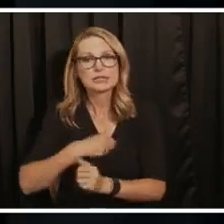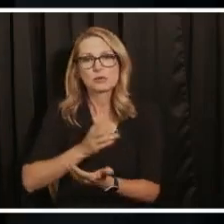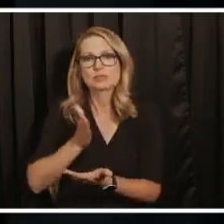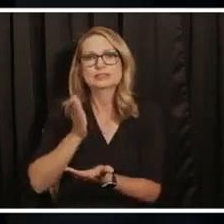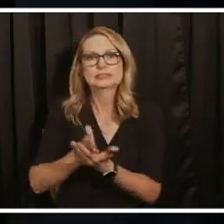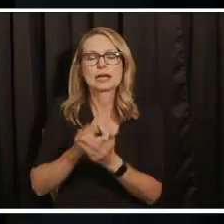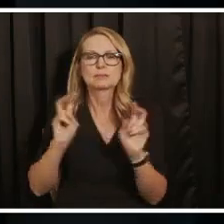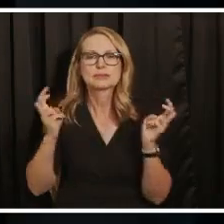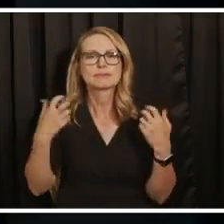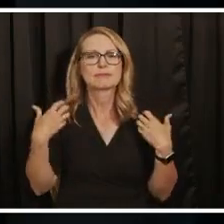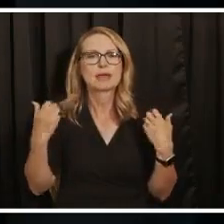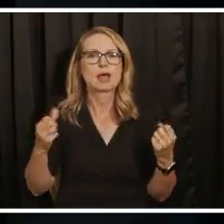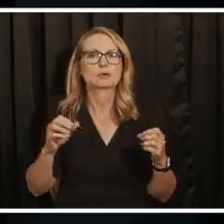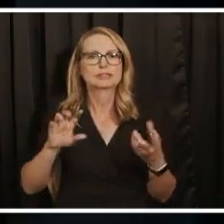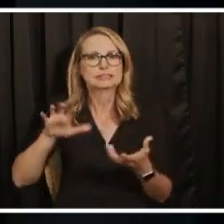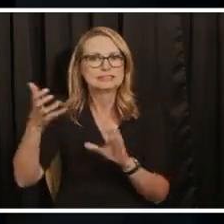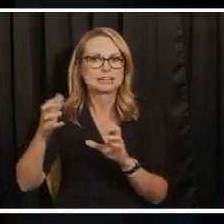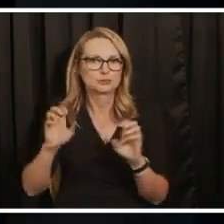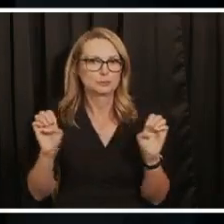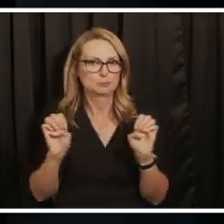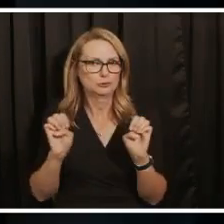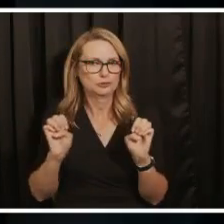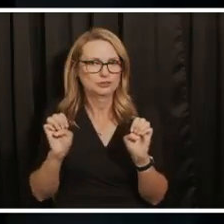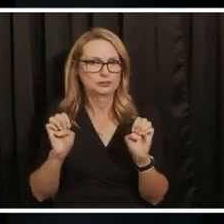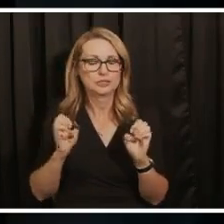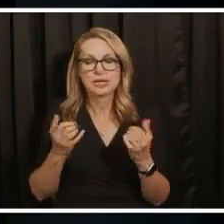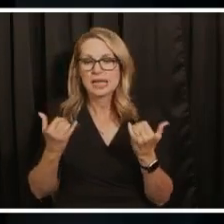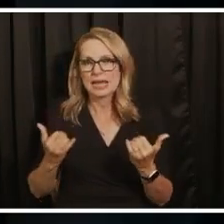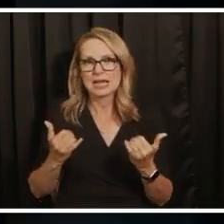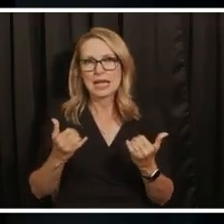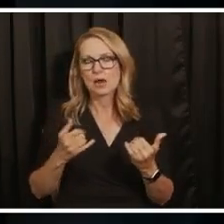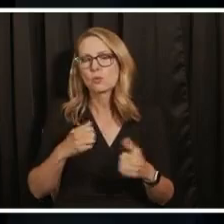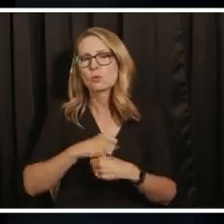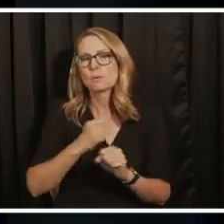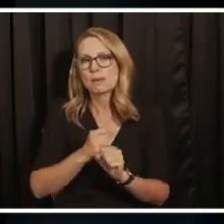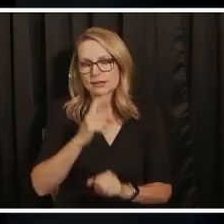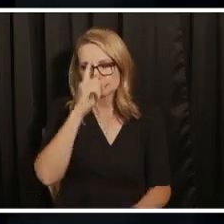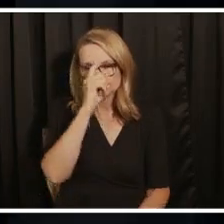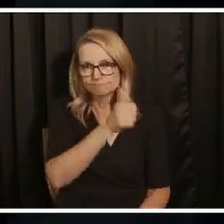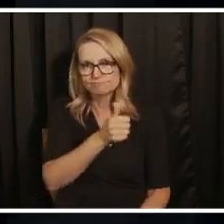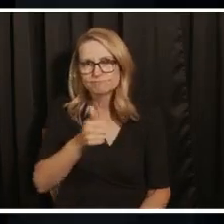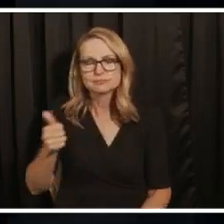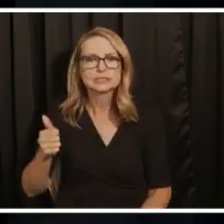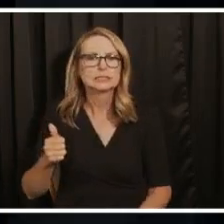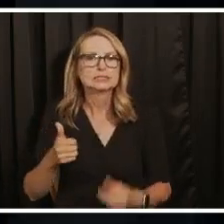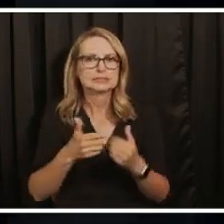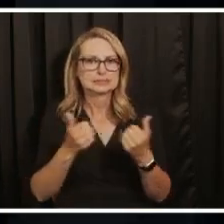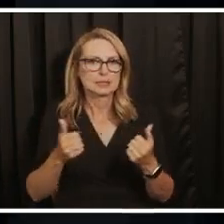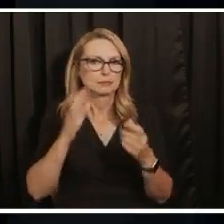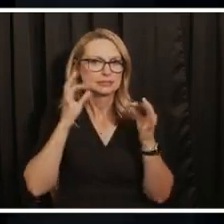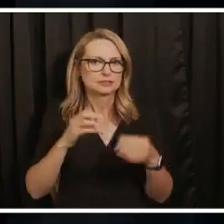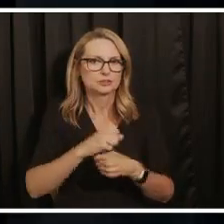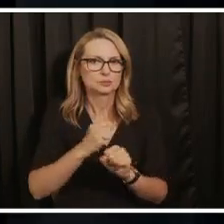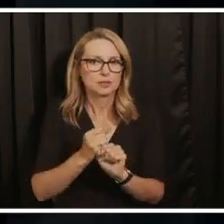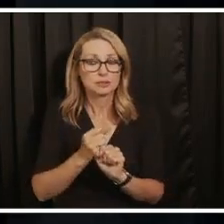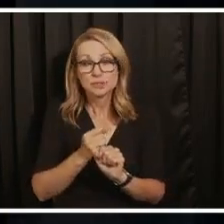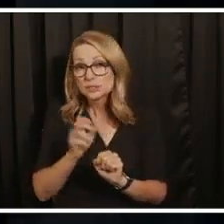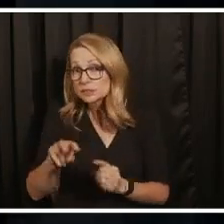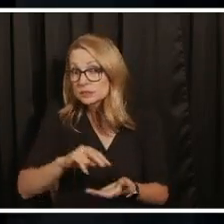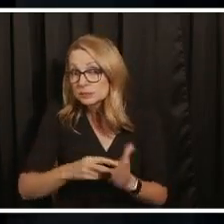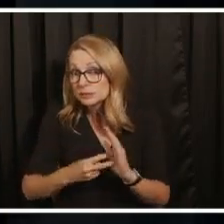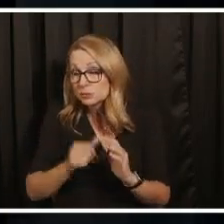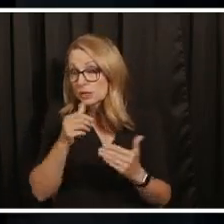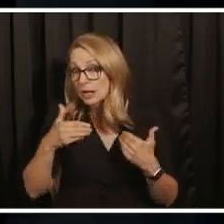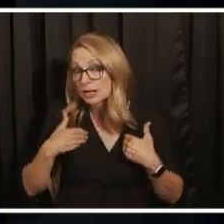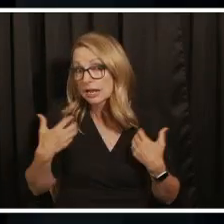place for a year, returning the normal order to decision making in our state. That doesn't mean no health orders all the time everywhere, because we know that